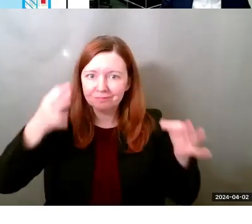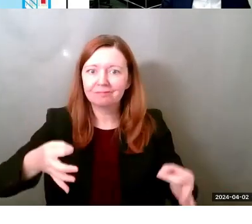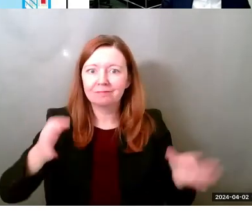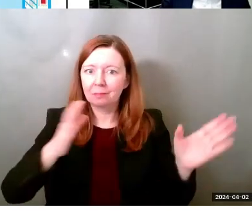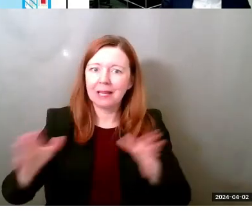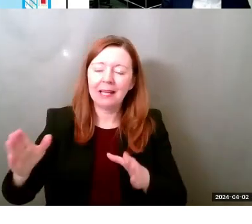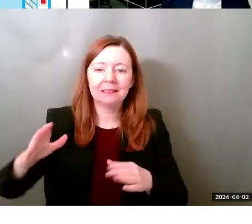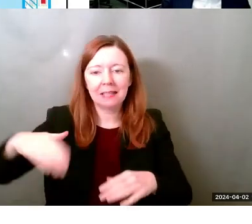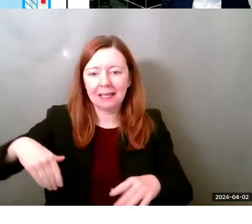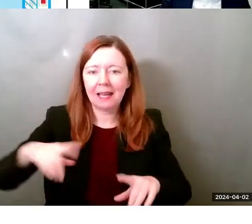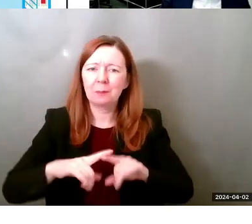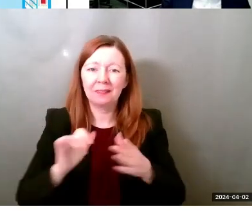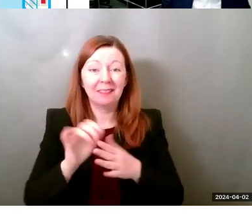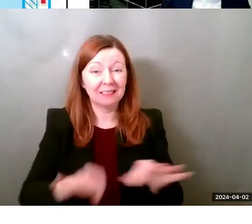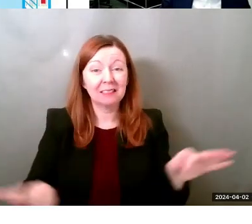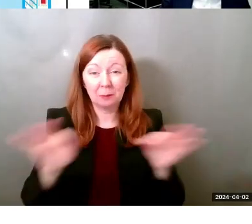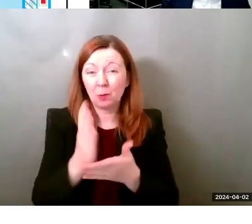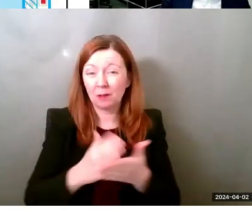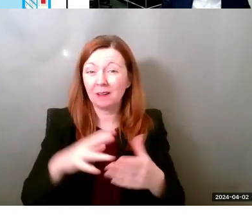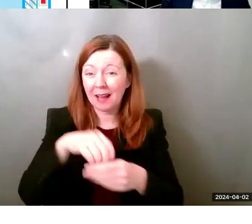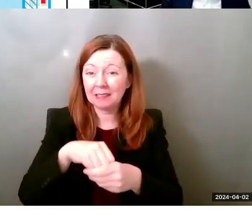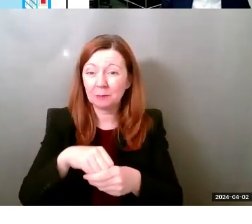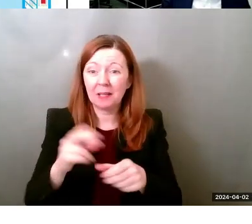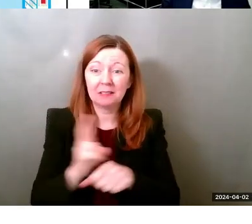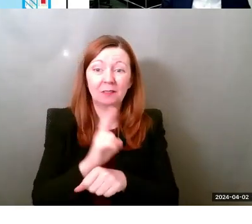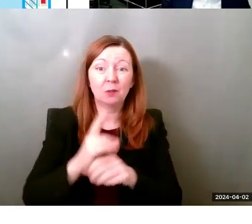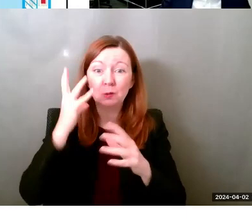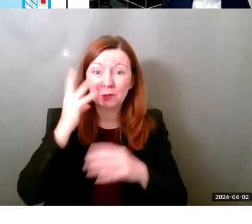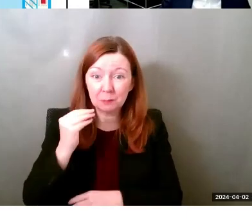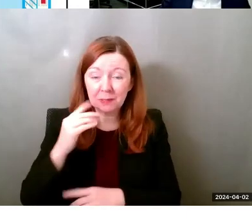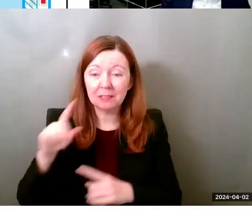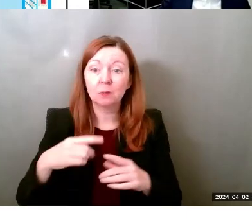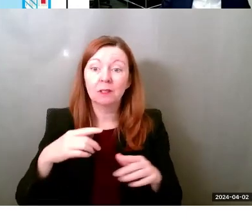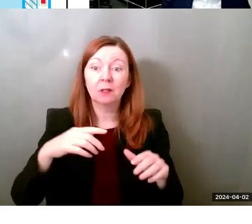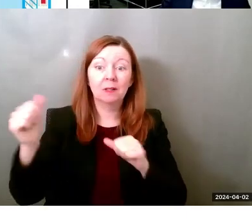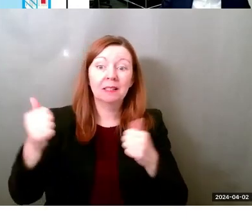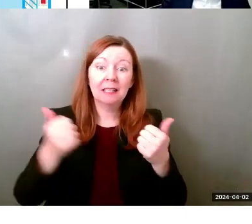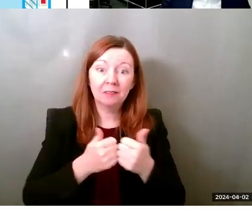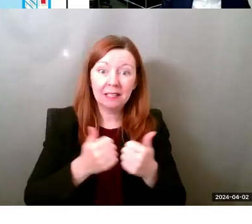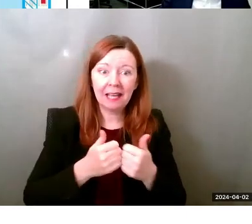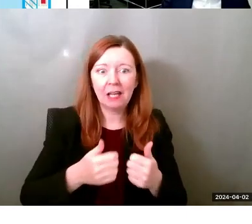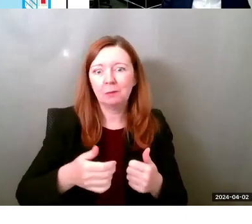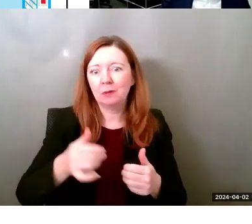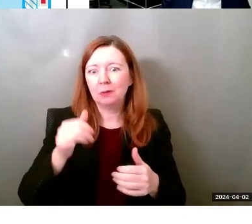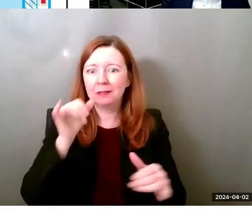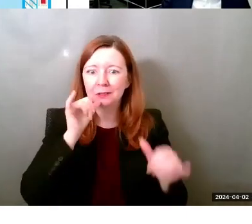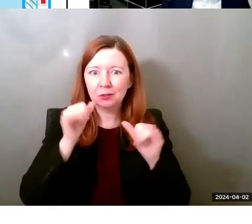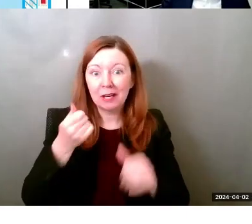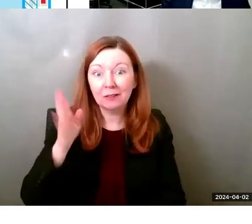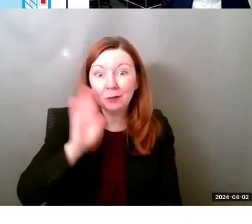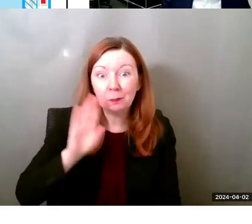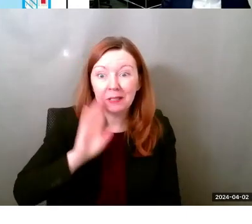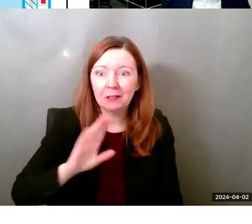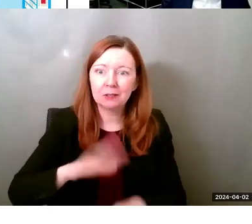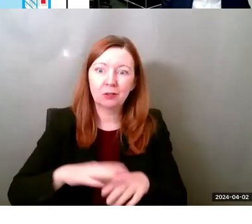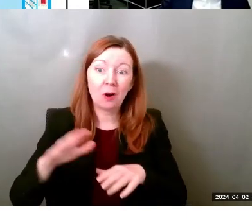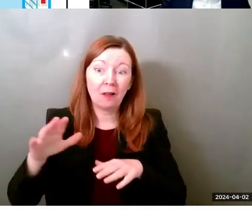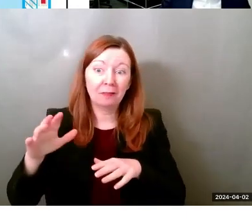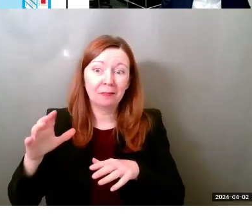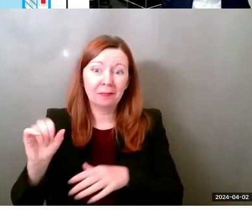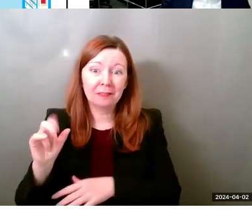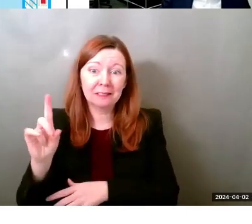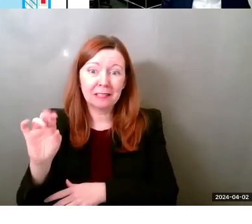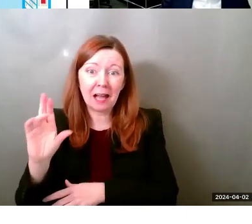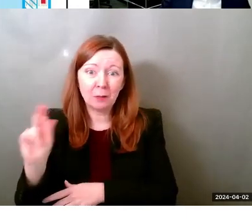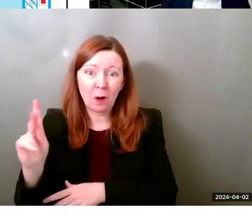it could be an important aspect of the user experience. You know, you come out of a game, you've had a couple beers, you're on a sidewalk, and now you're